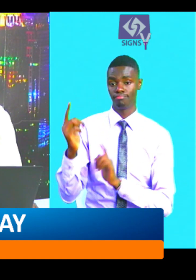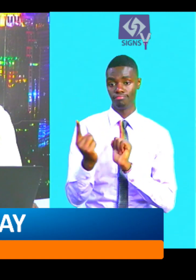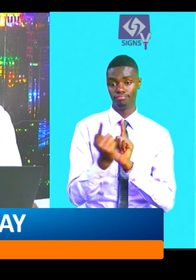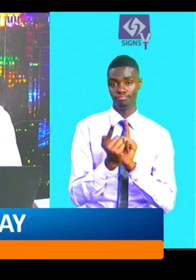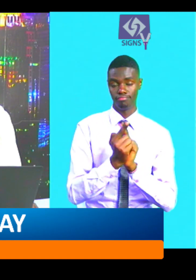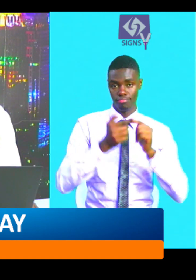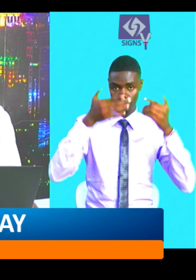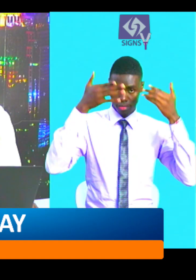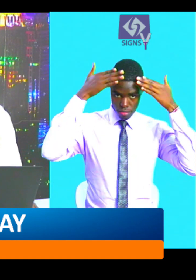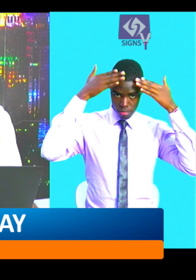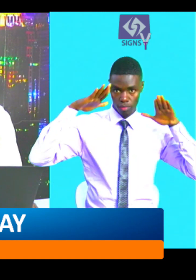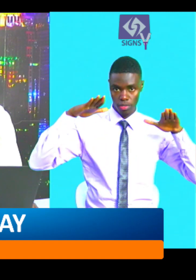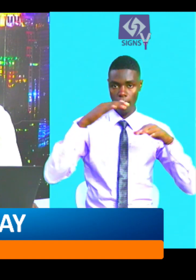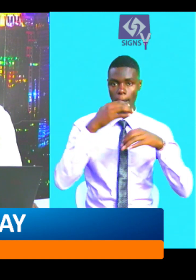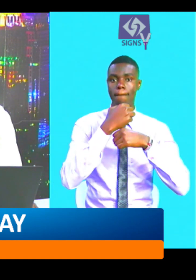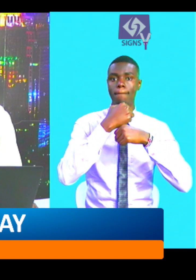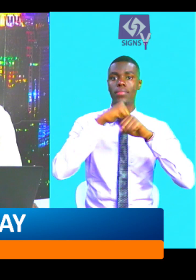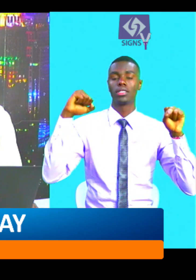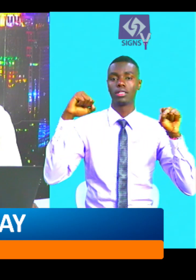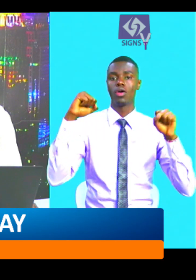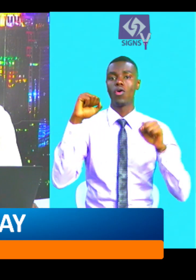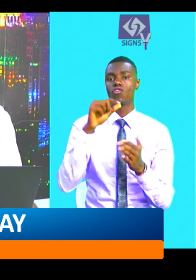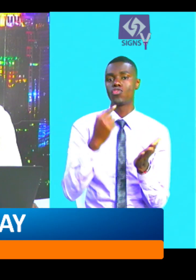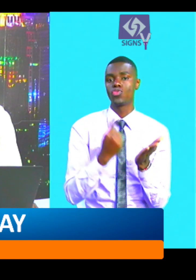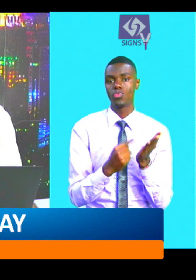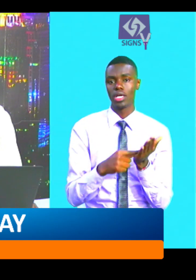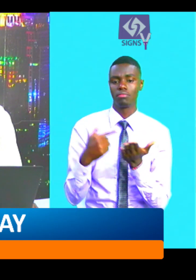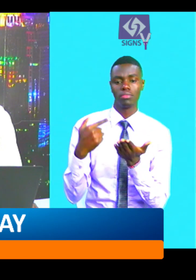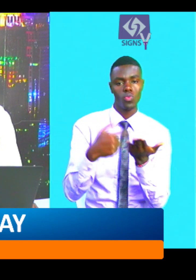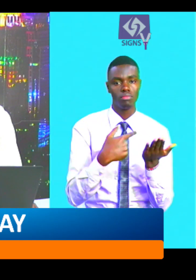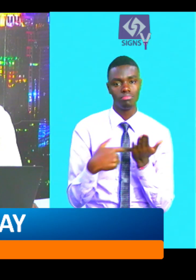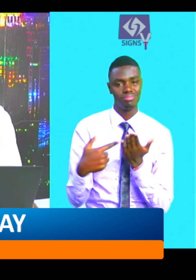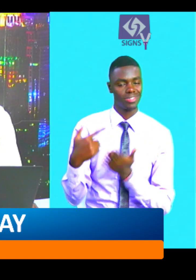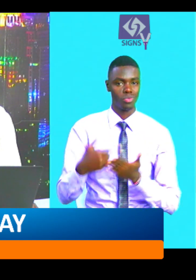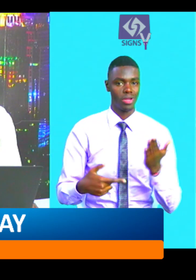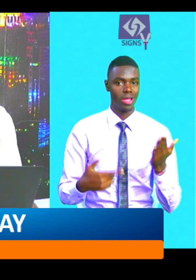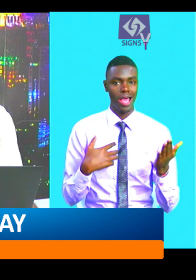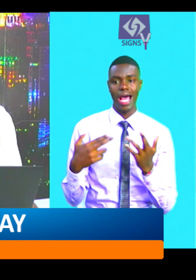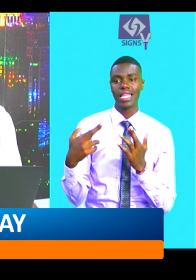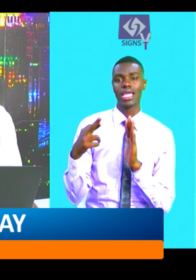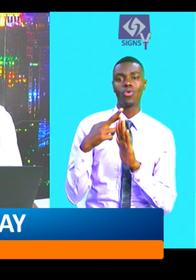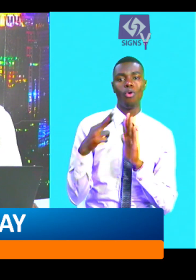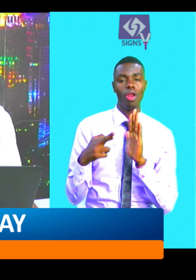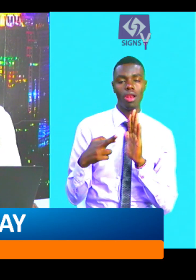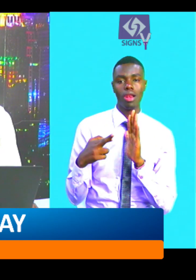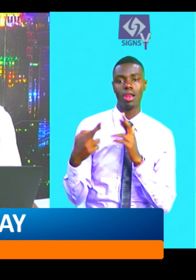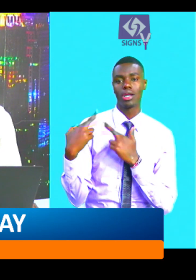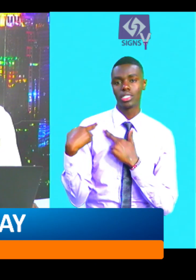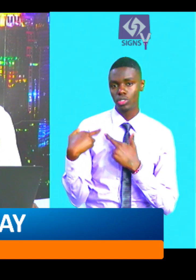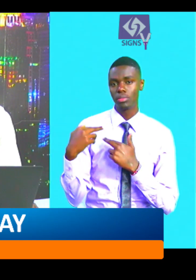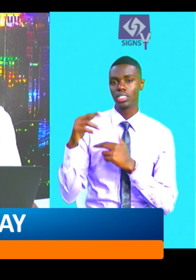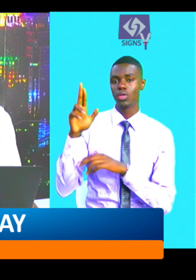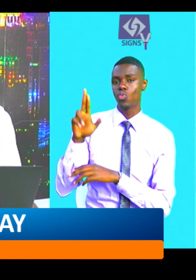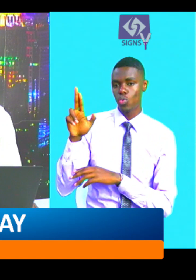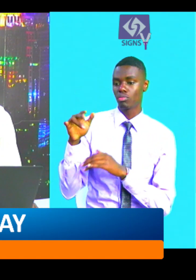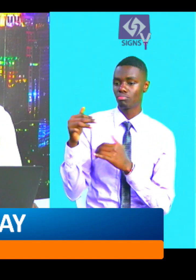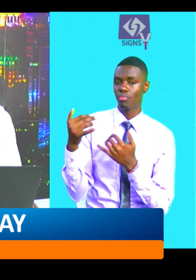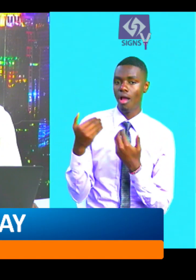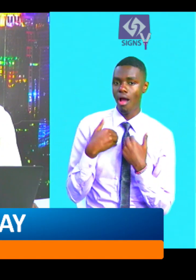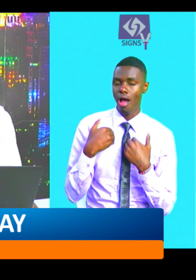clip from former President Uhuru Kenyatta as he met Yoweri Museveni, and what exactly they got to talk about,